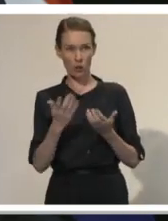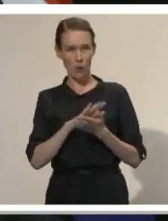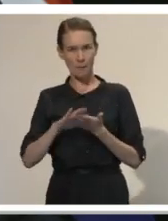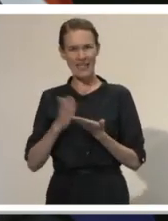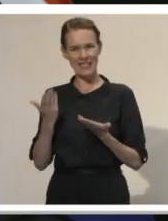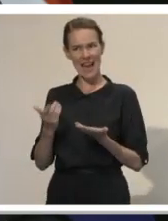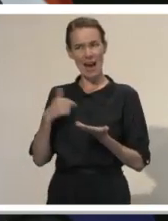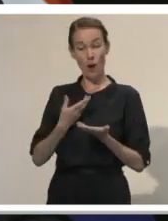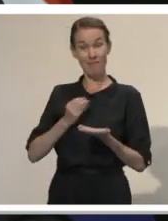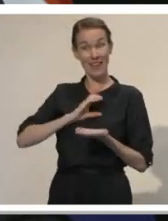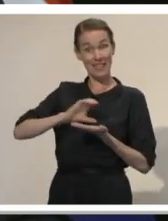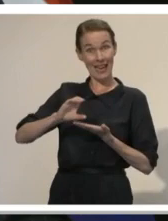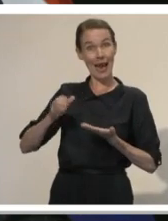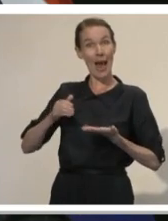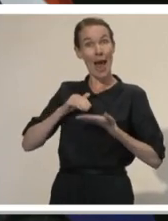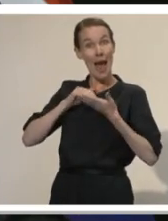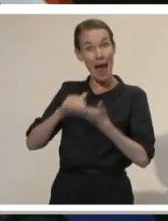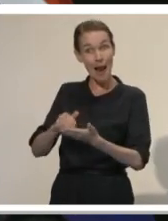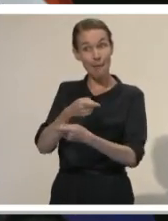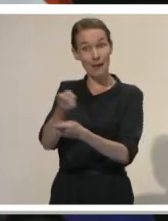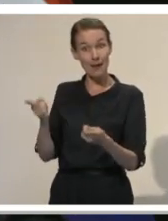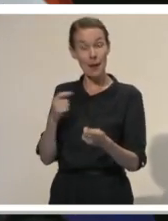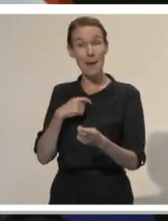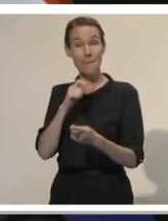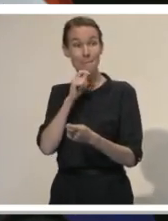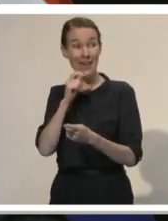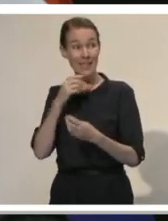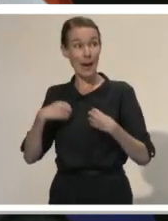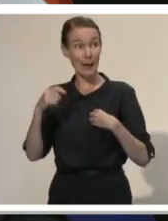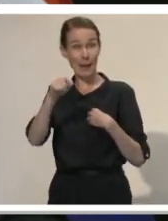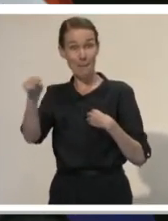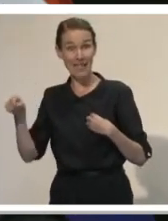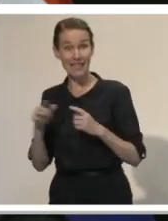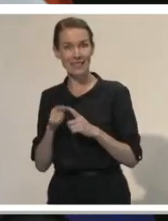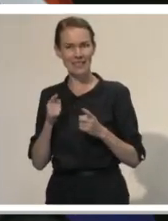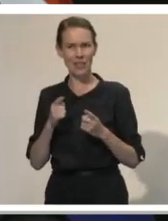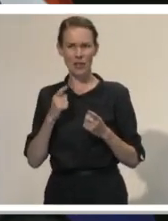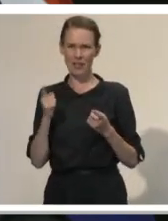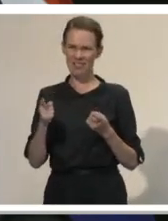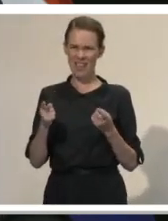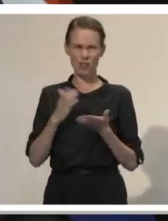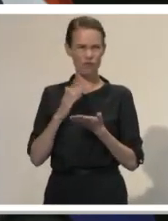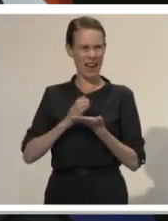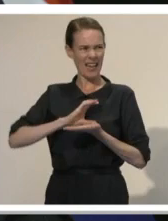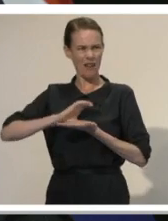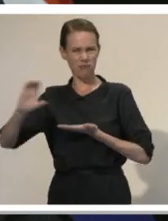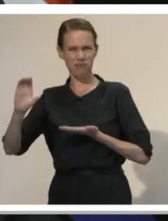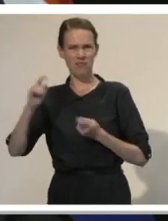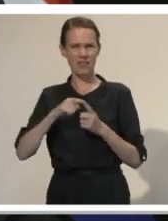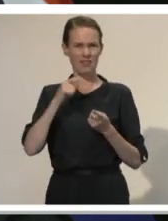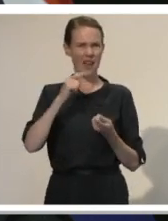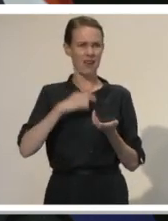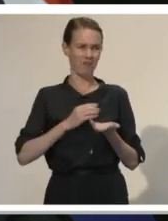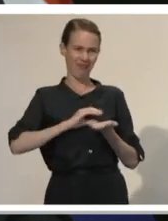Pardon? More than half the amount on advertising on Google and Facebook in a year than you are on the media support package. And I would stress that this is the